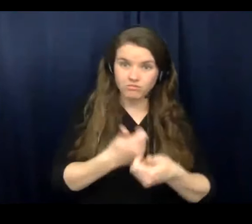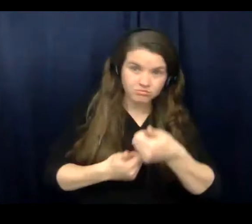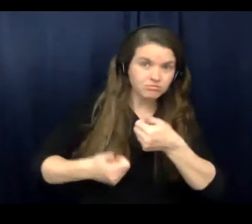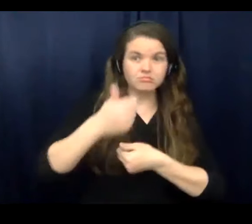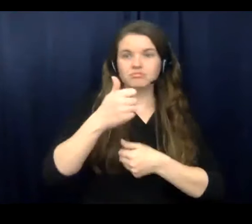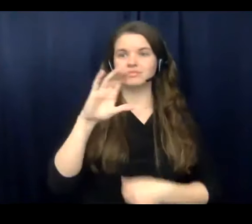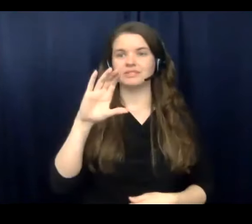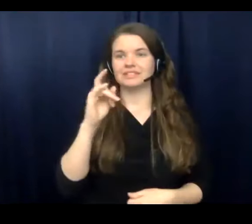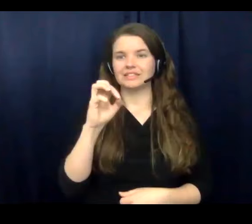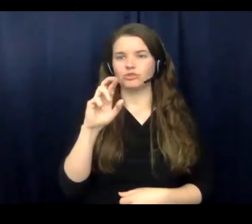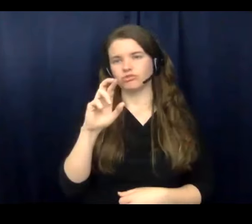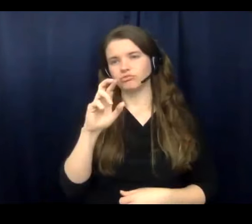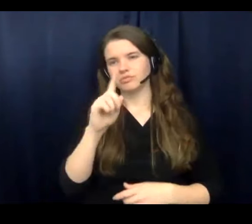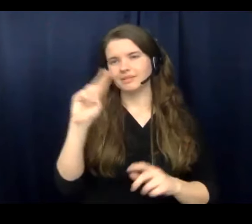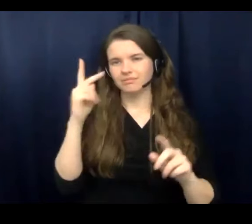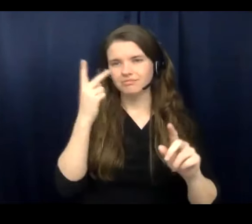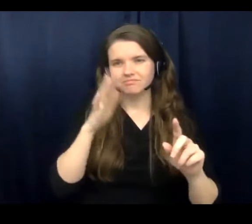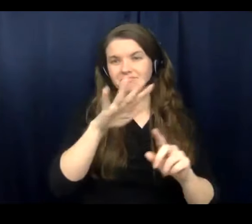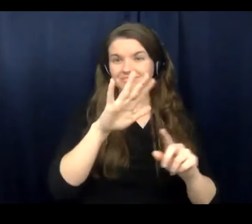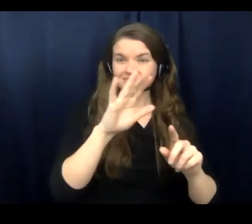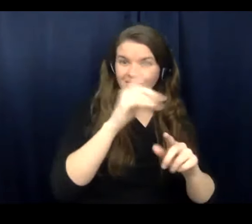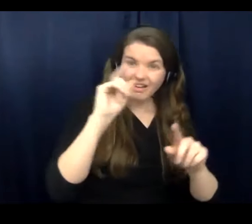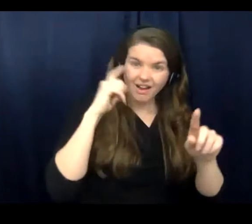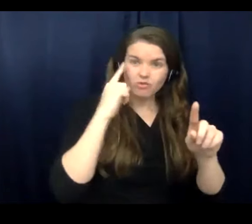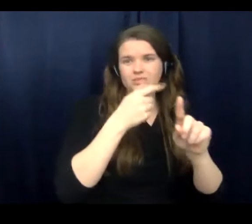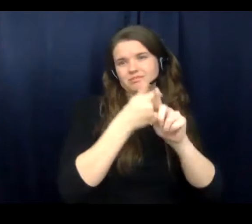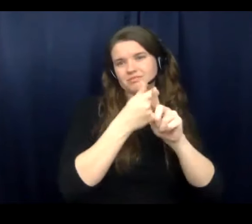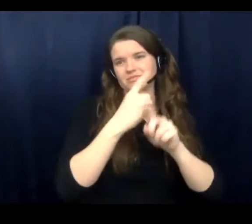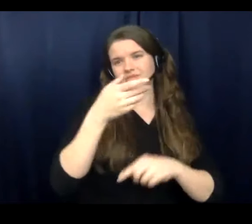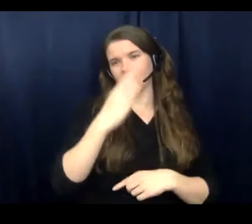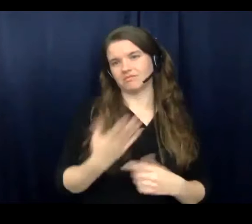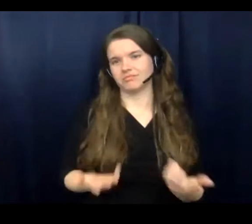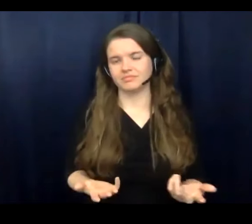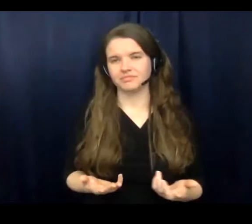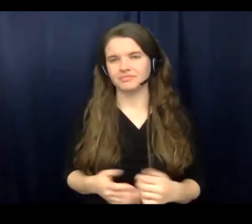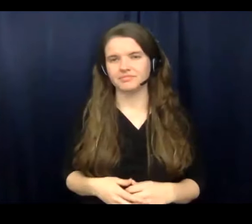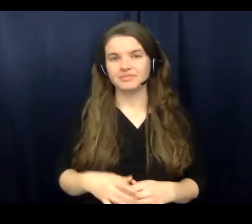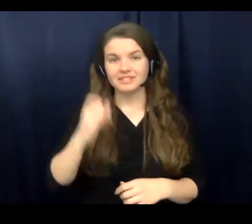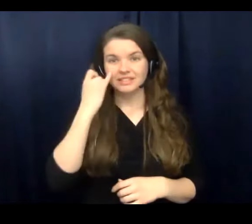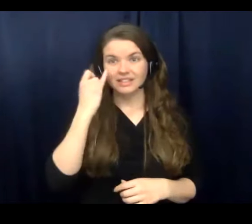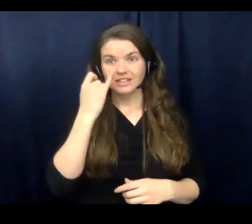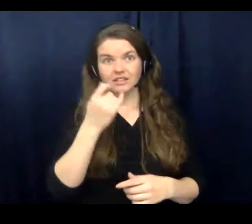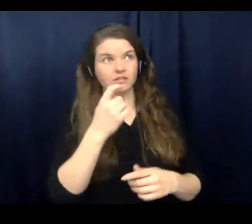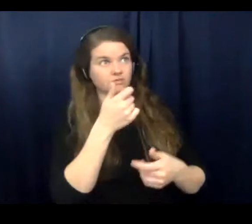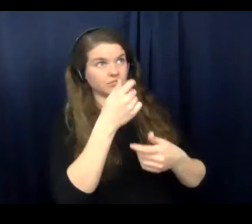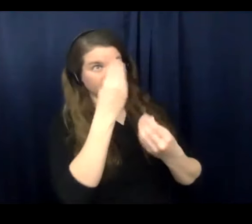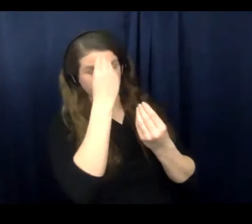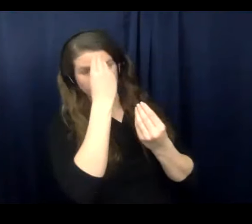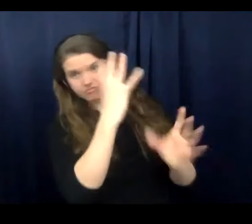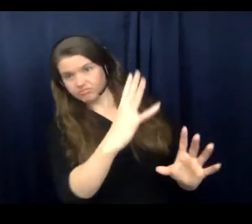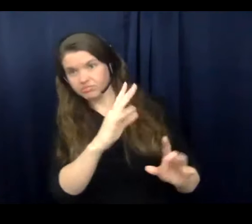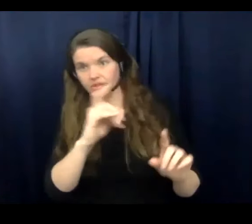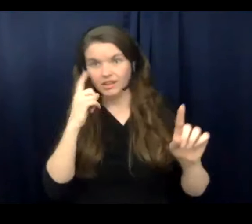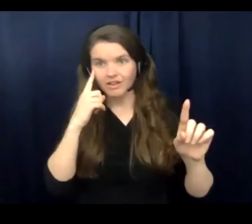or the state. Civil government was God. And therefore, if you were to disobey civil government, you disobeyed God. And this is